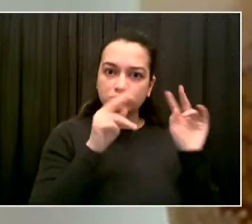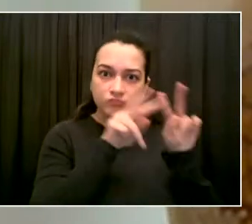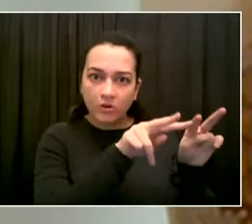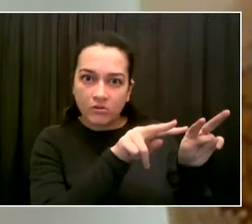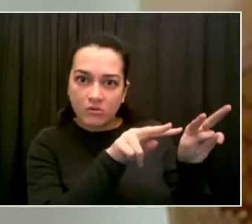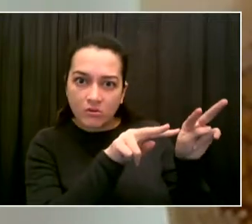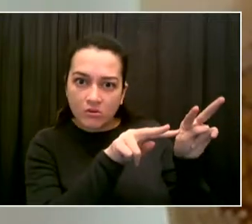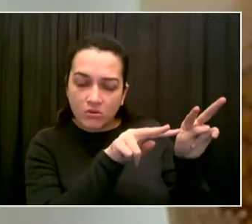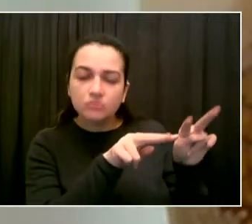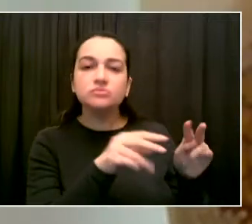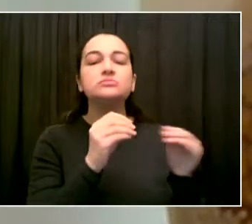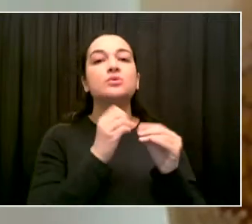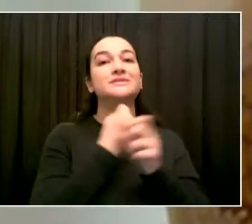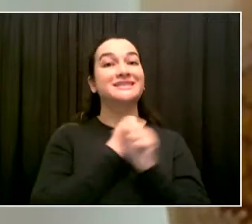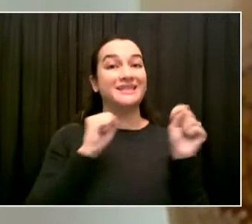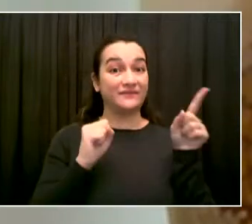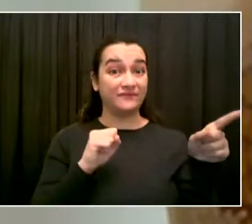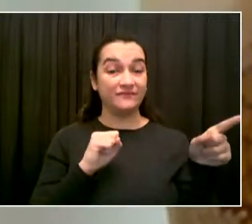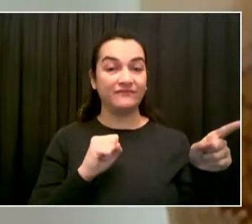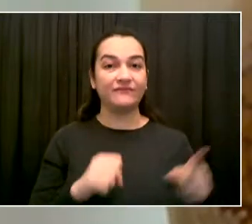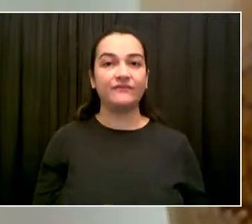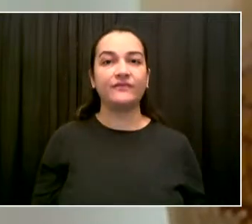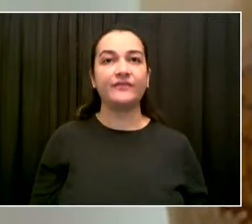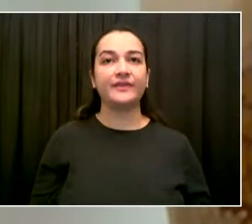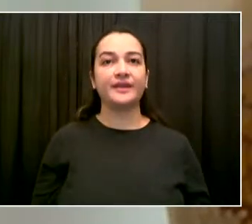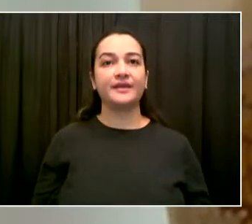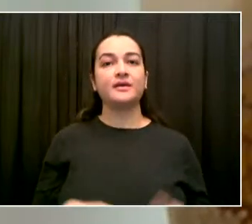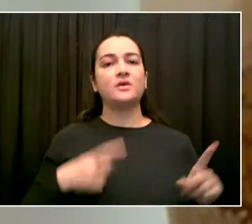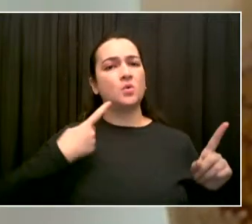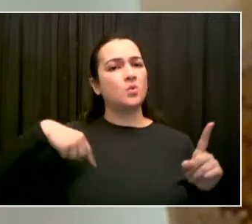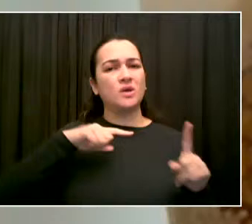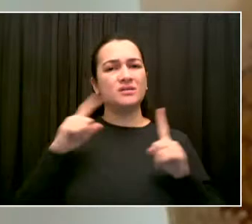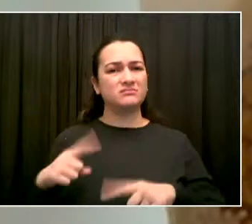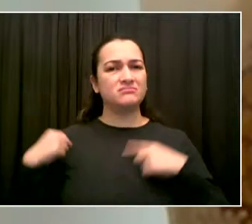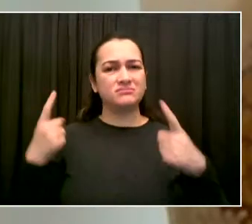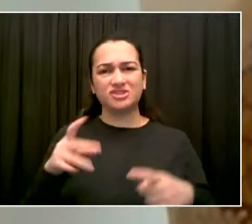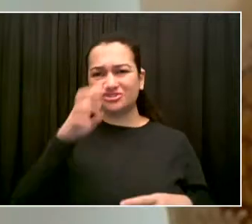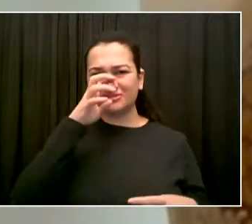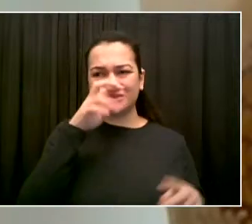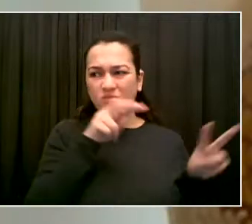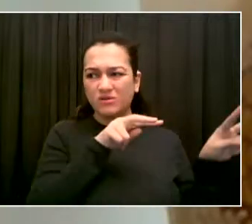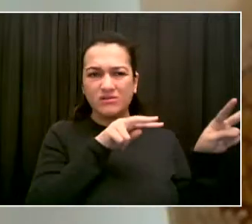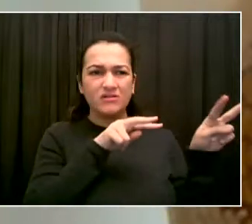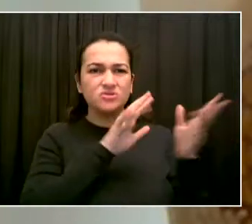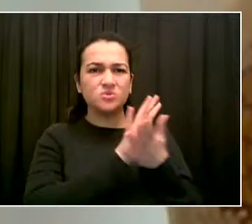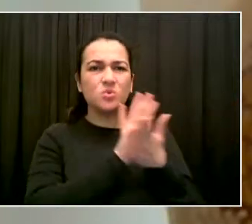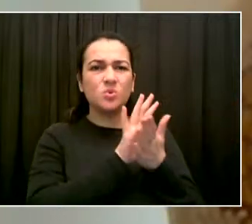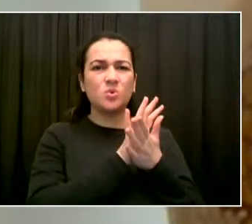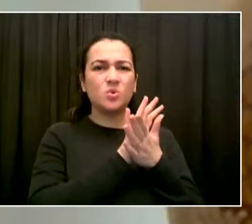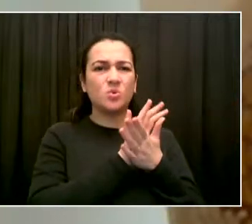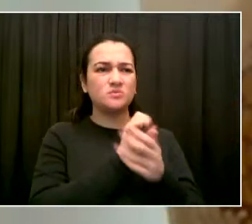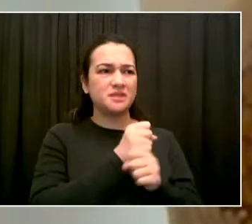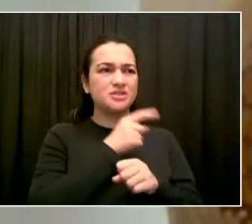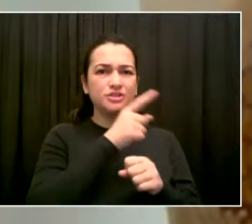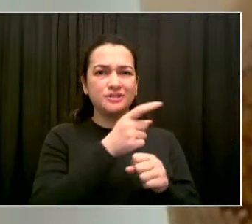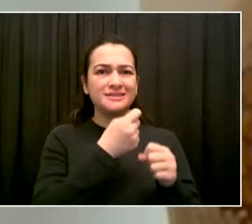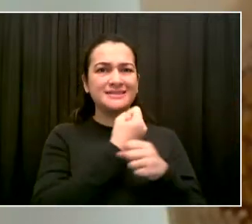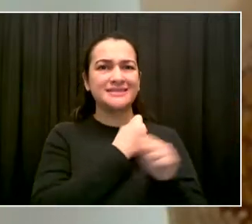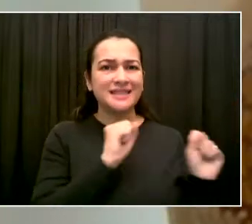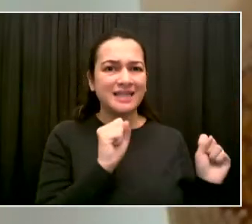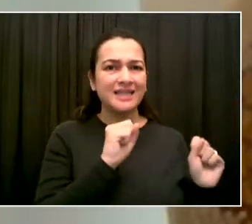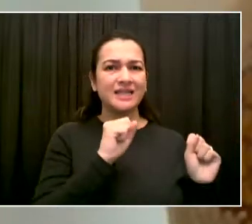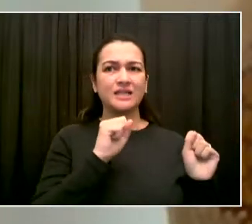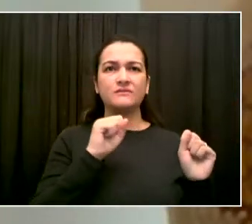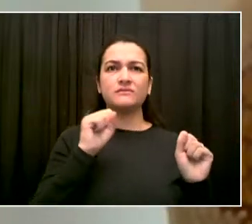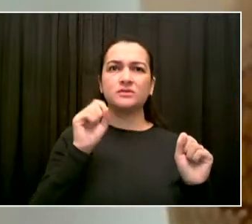case investigations, and really the close partnership with our colleagues in the union and with families. So I do feel confident that we can continue